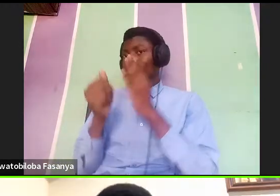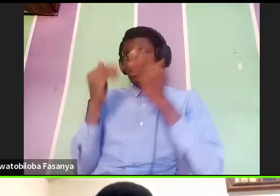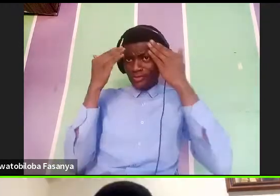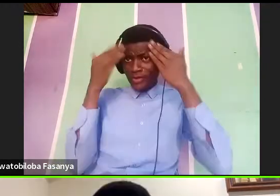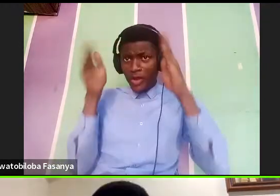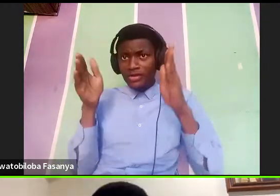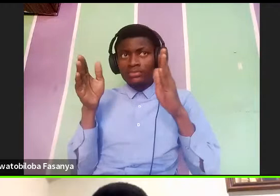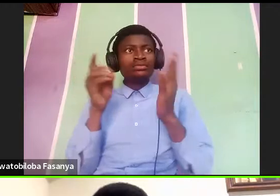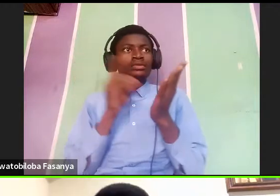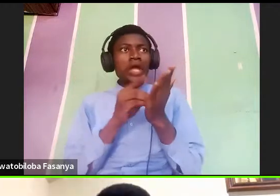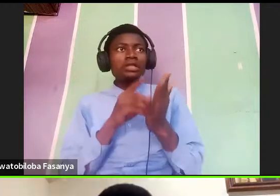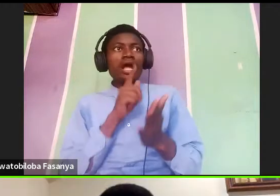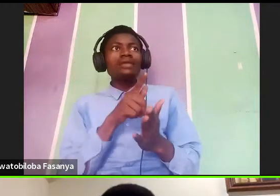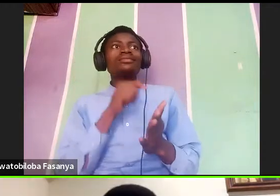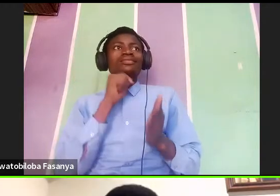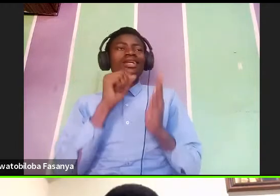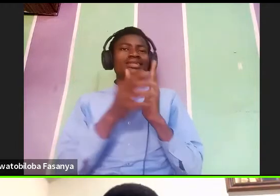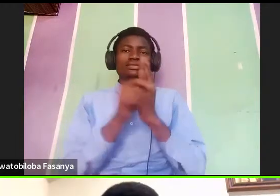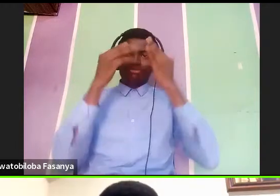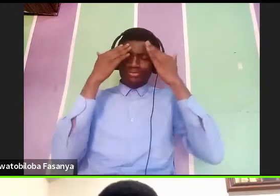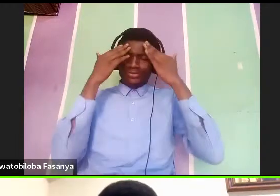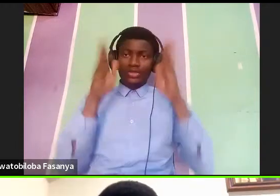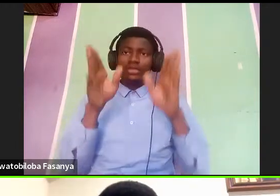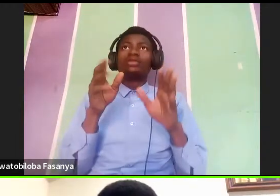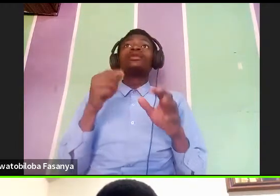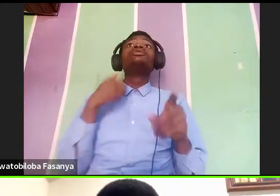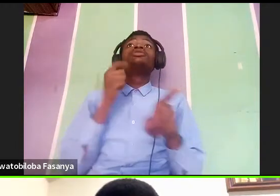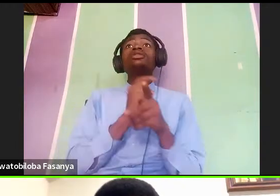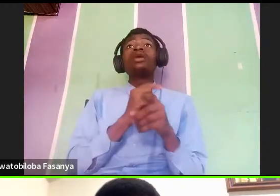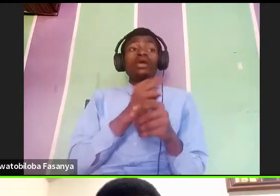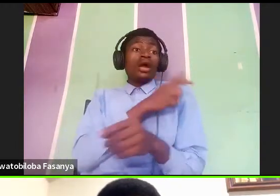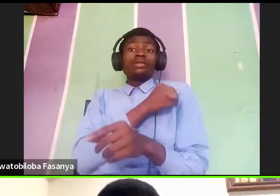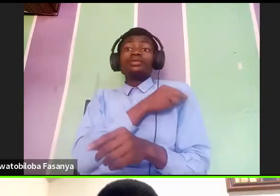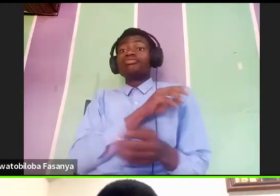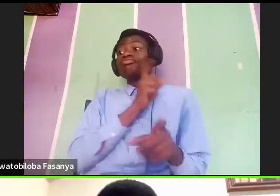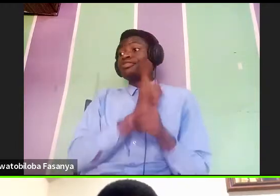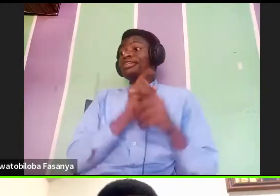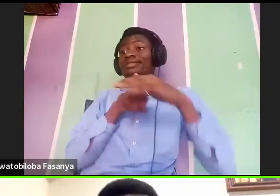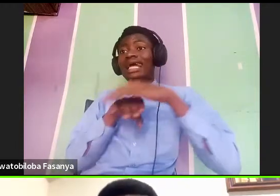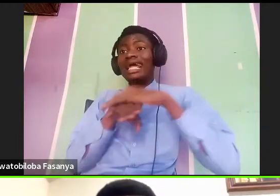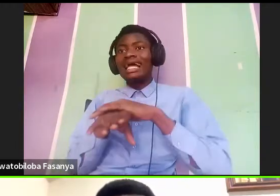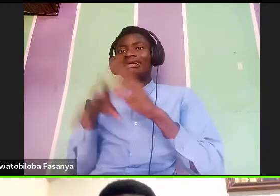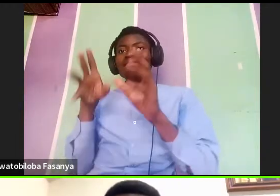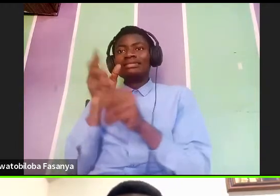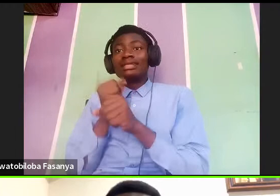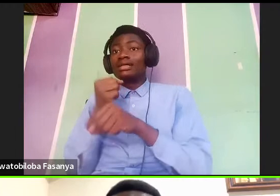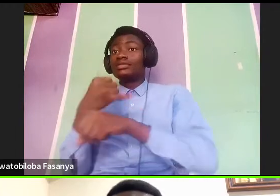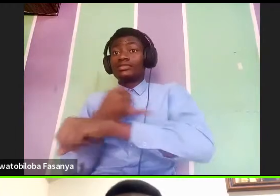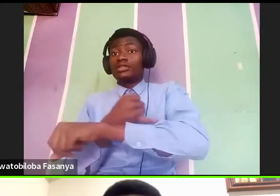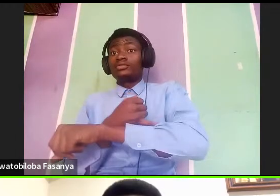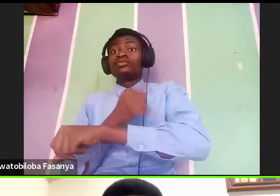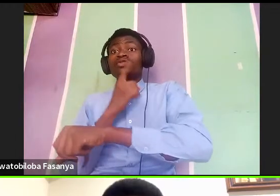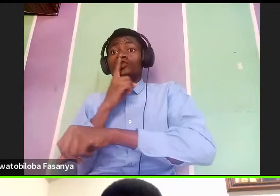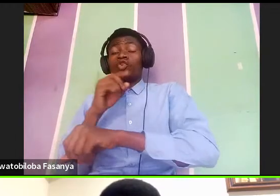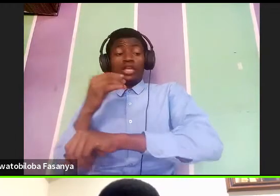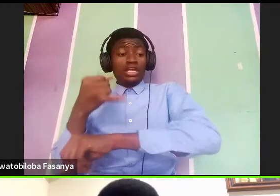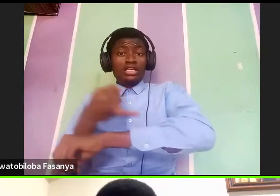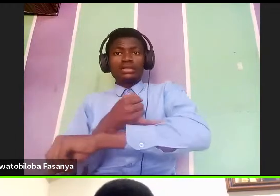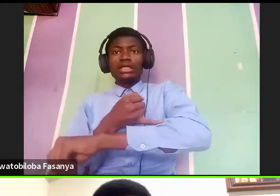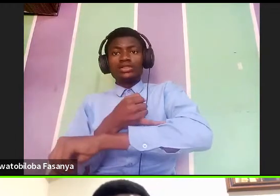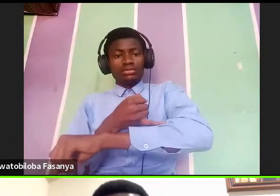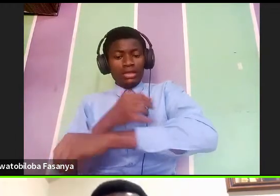anywhere else, anywhere in our body. So injections are mostly intramuscular, so it goes into the